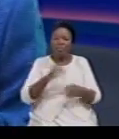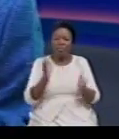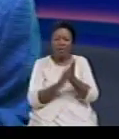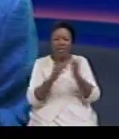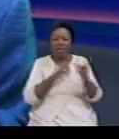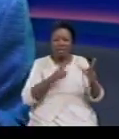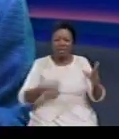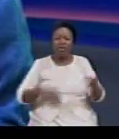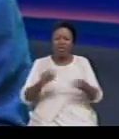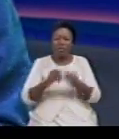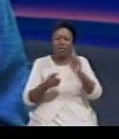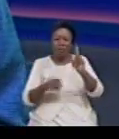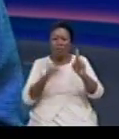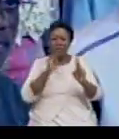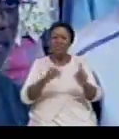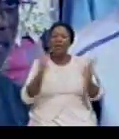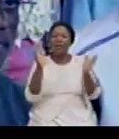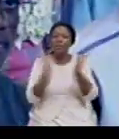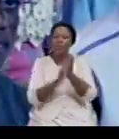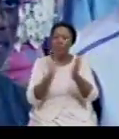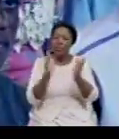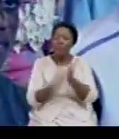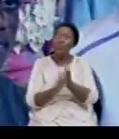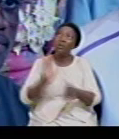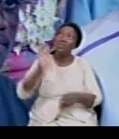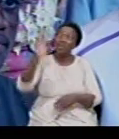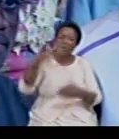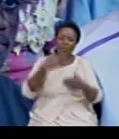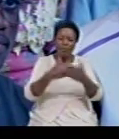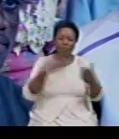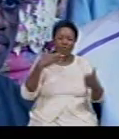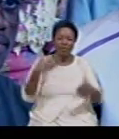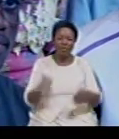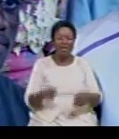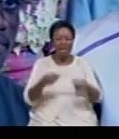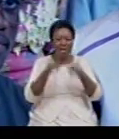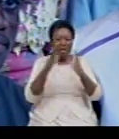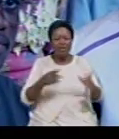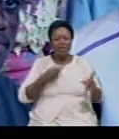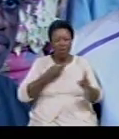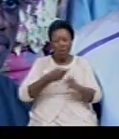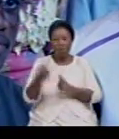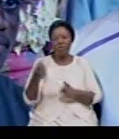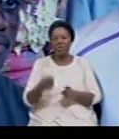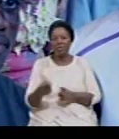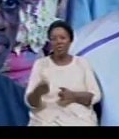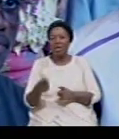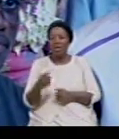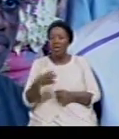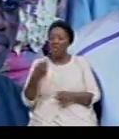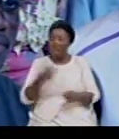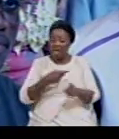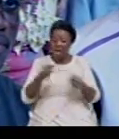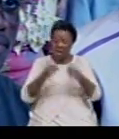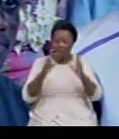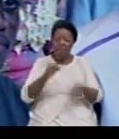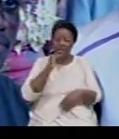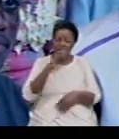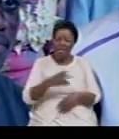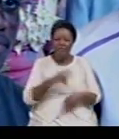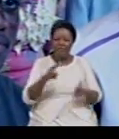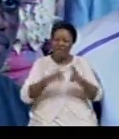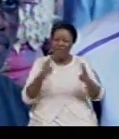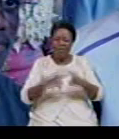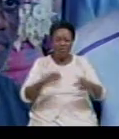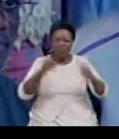one, praise him before the enemy halts. The enemy will come to an end. The enemy will stop. The enemy will halt.